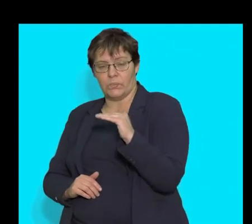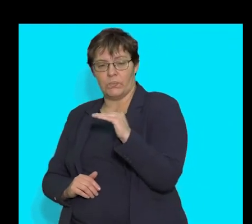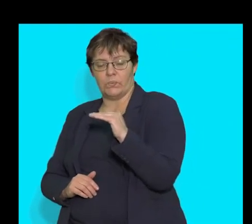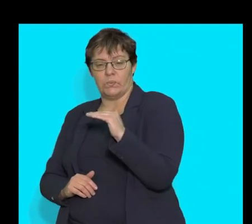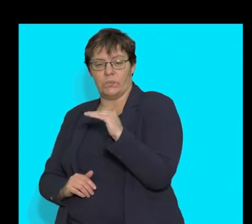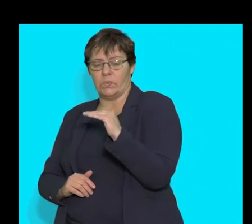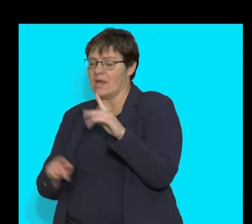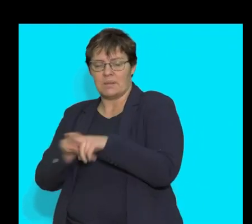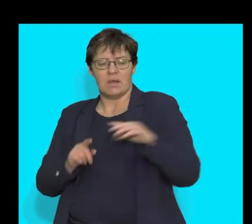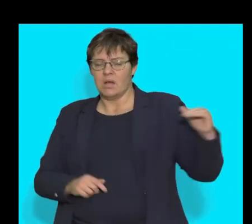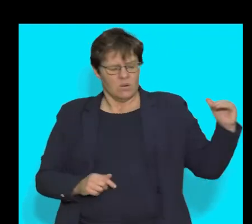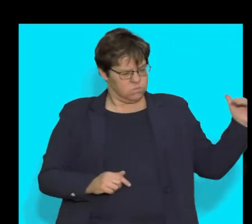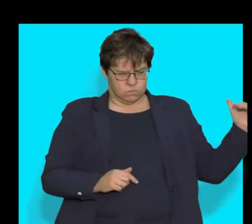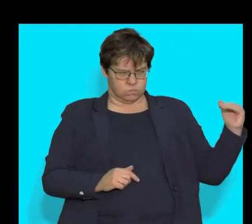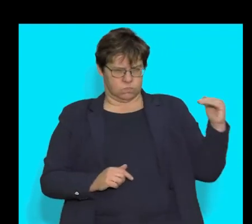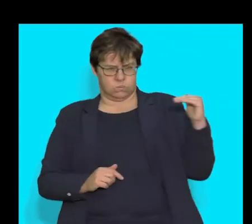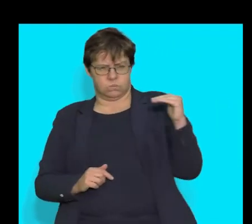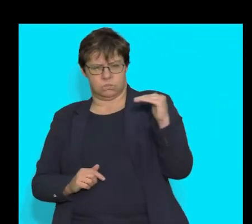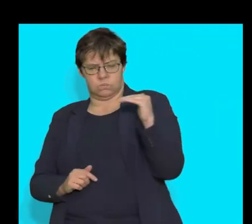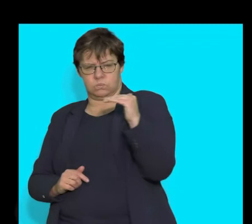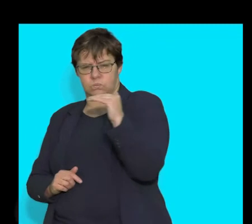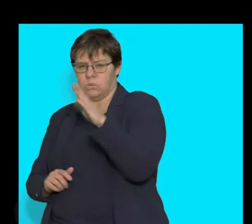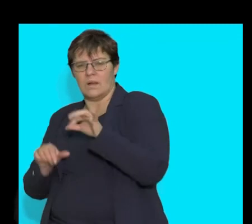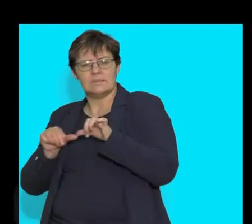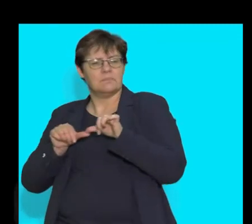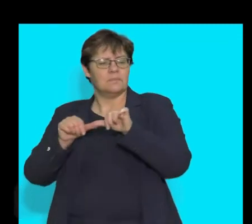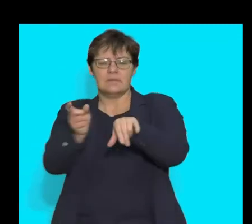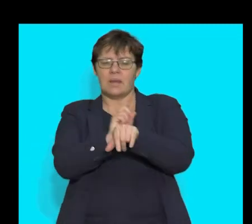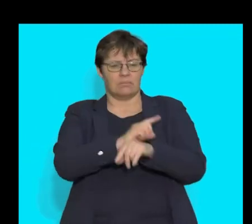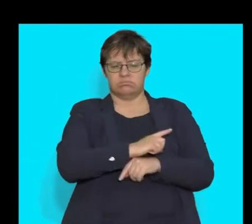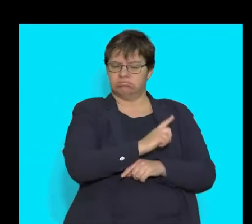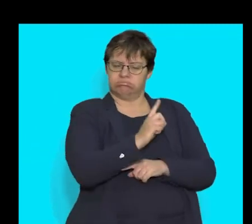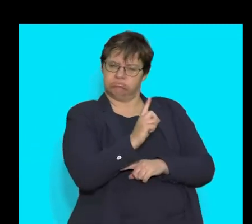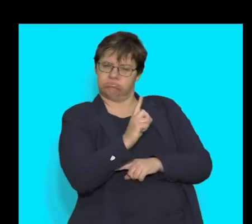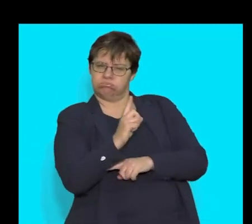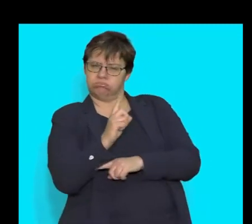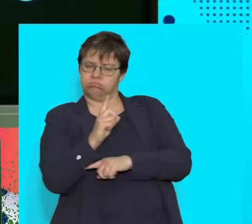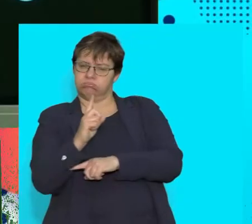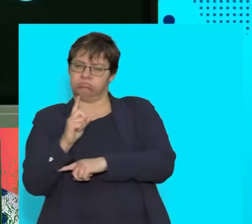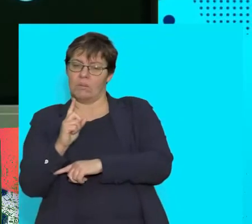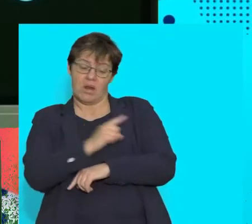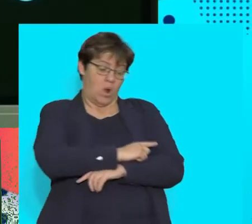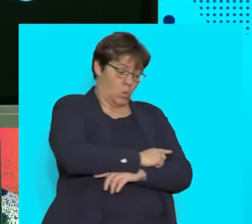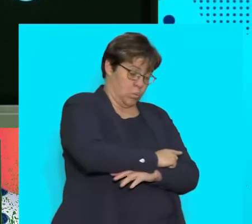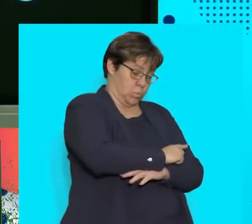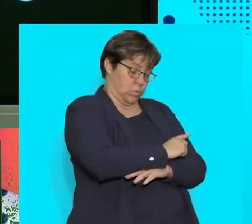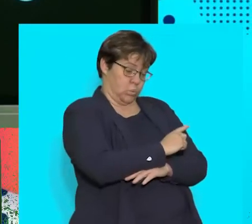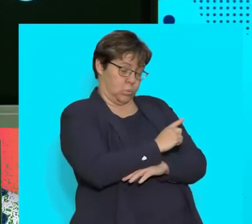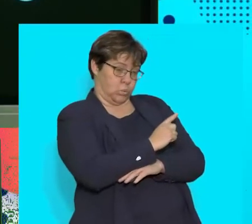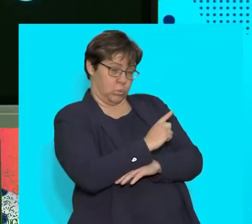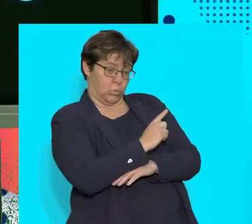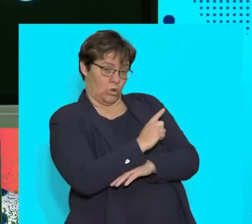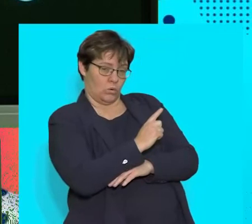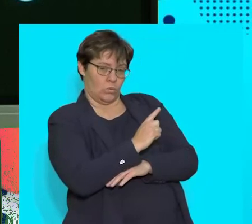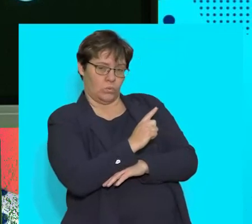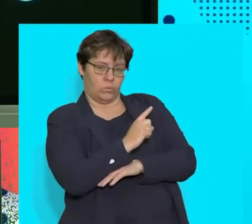that time, it's still 20 at that time, still 20 at that time. It's just not getting faster. It's not slowing down, and